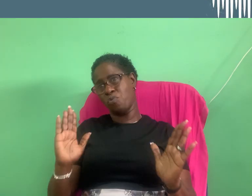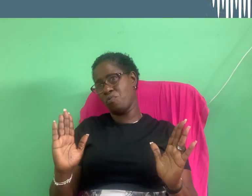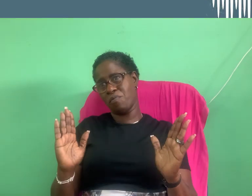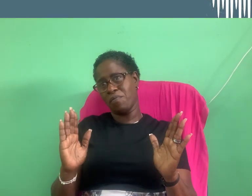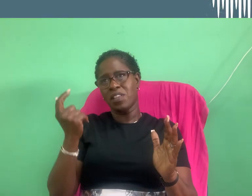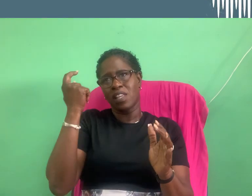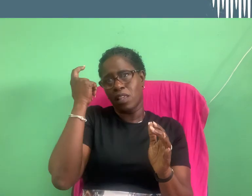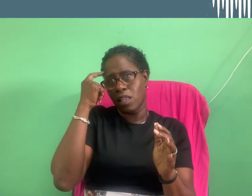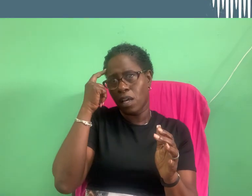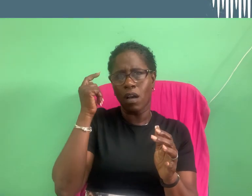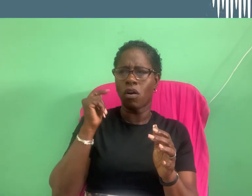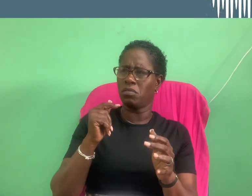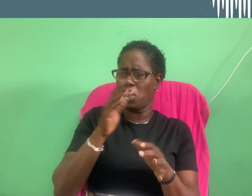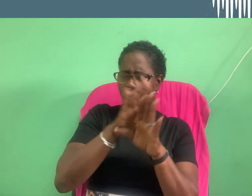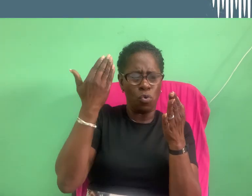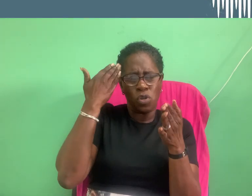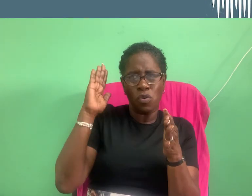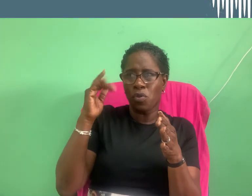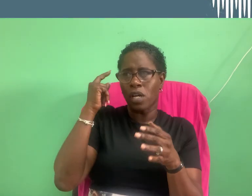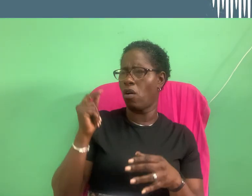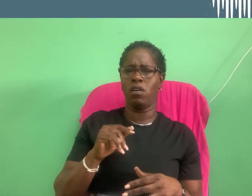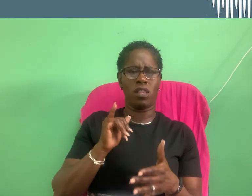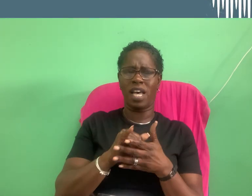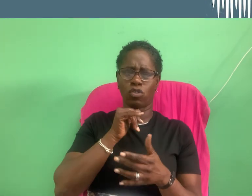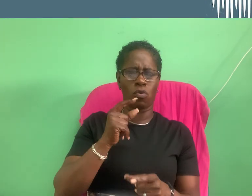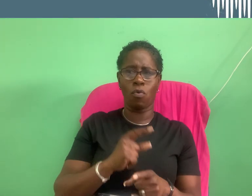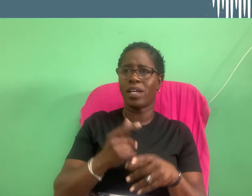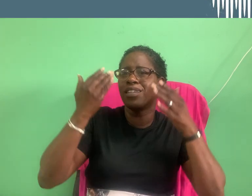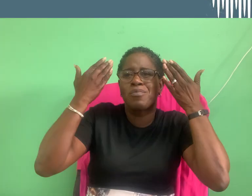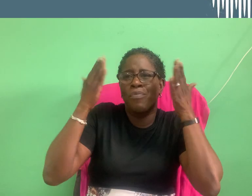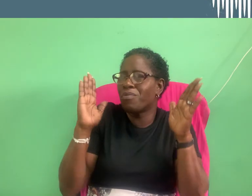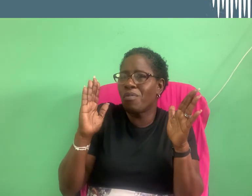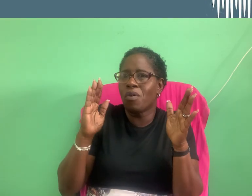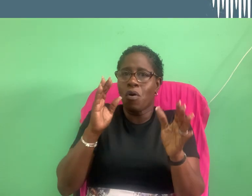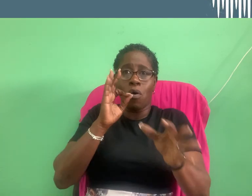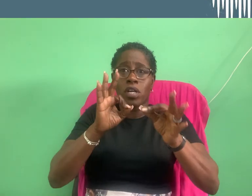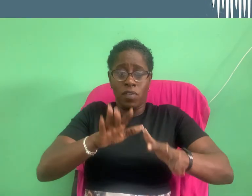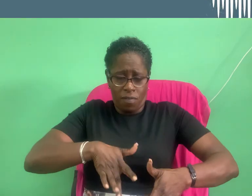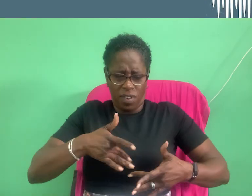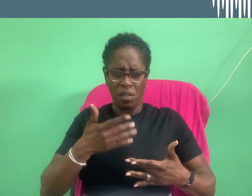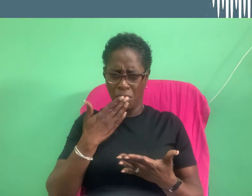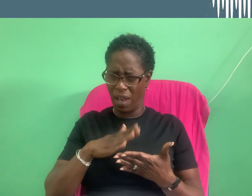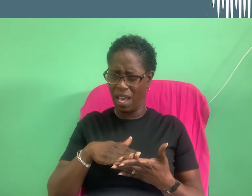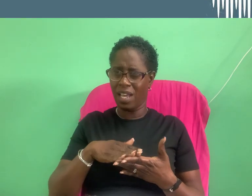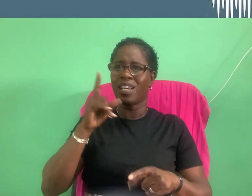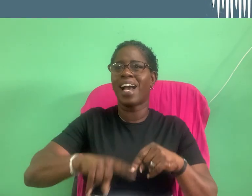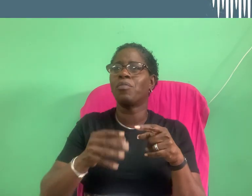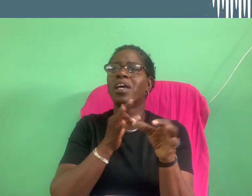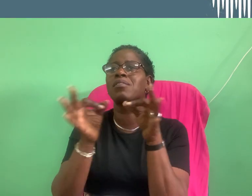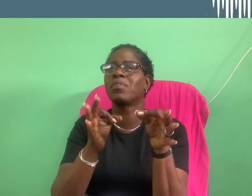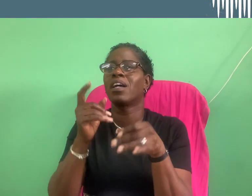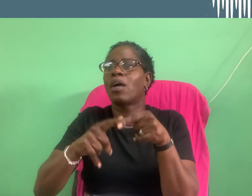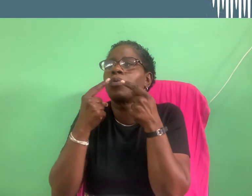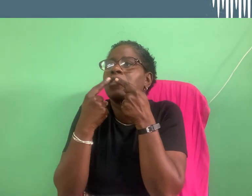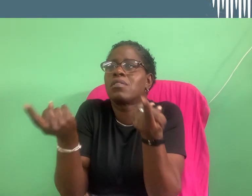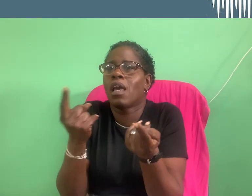think that, hey, something doesn't feel right about this situation. Or maybe if they do feel that, they can't express it in the moment.